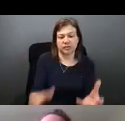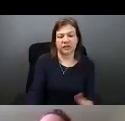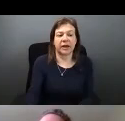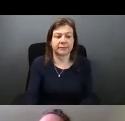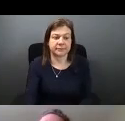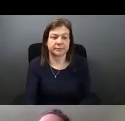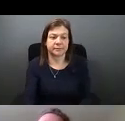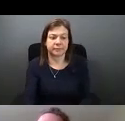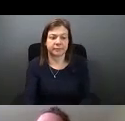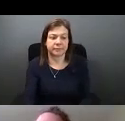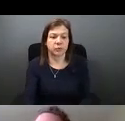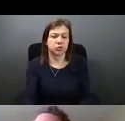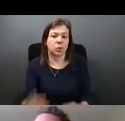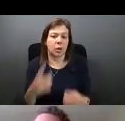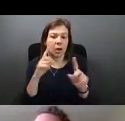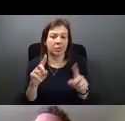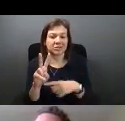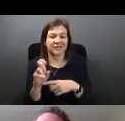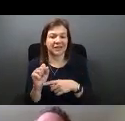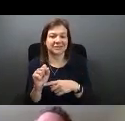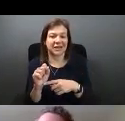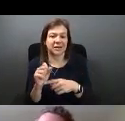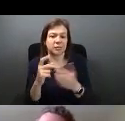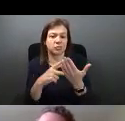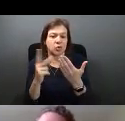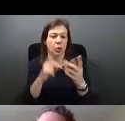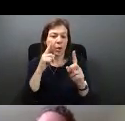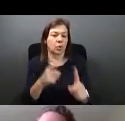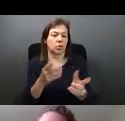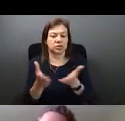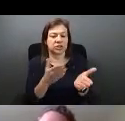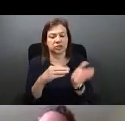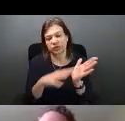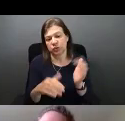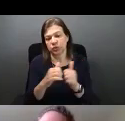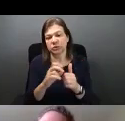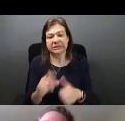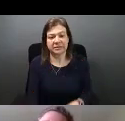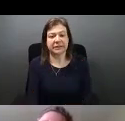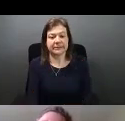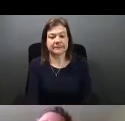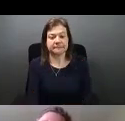to accomplish VSA program goals and serve students with disabilities.